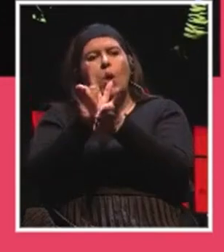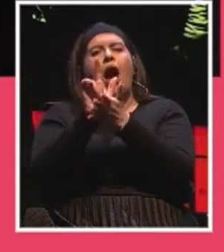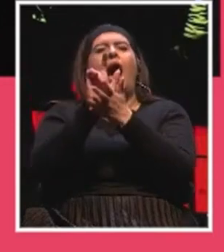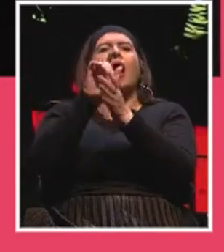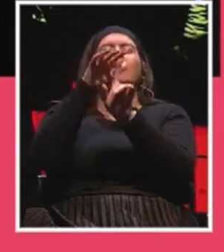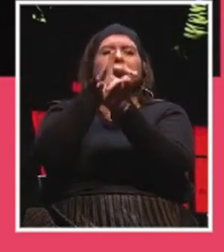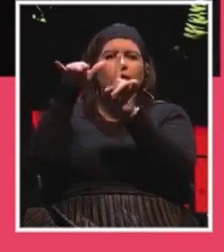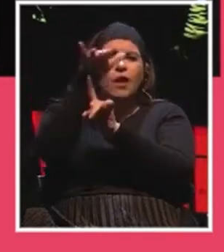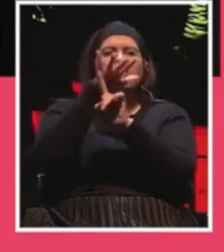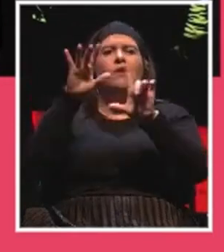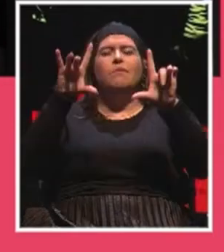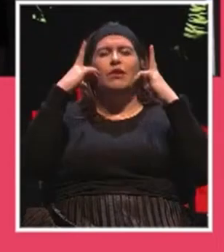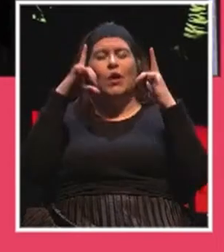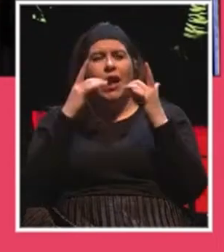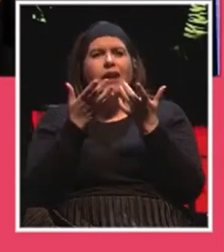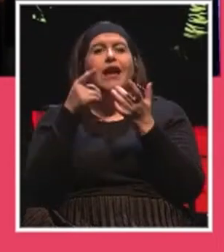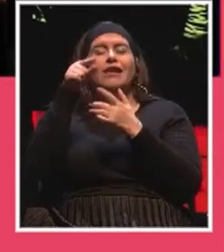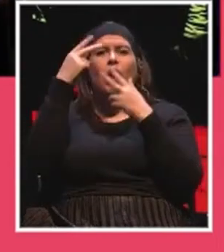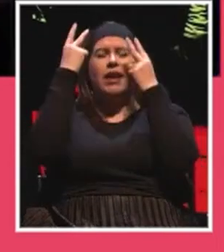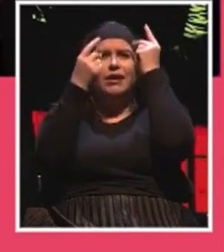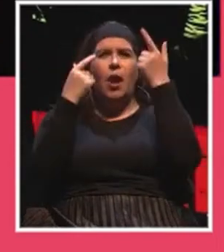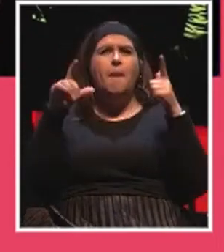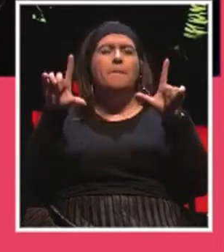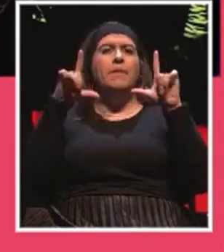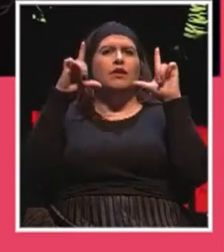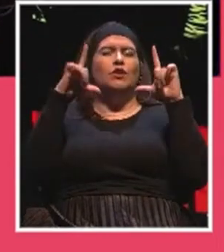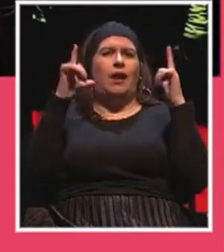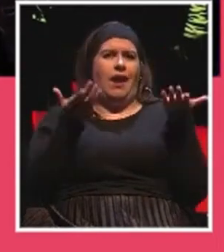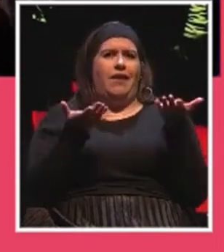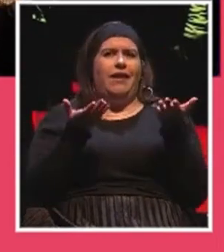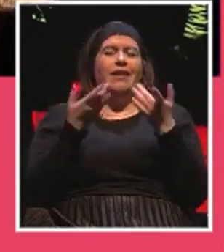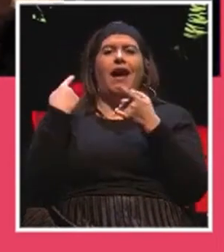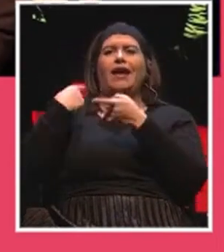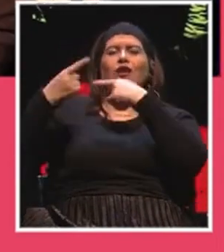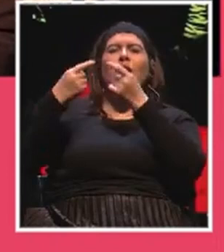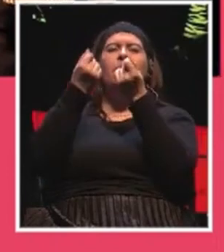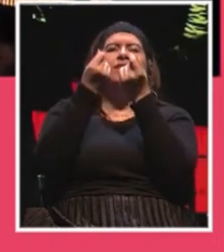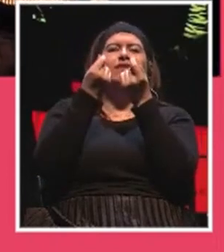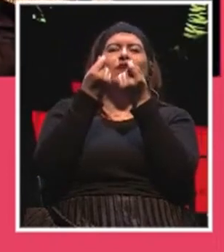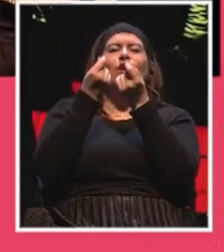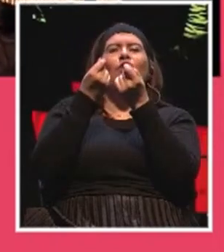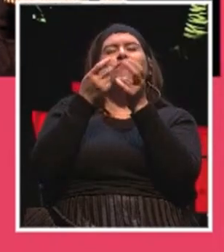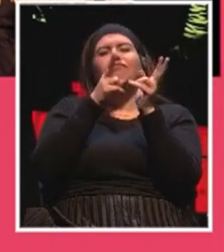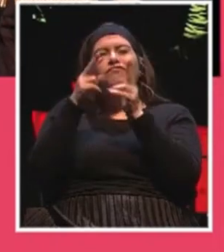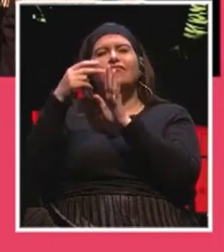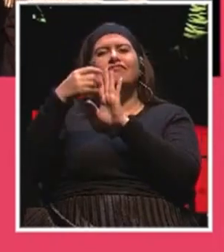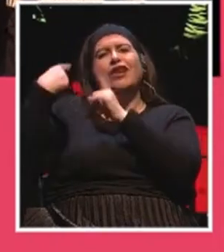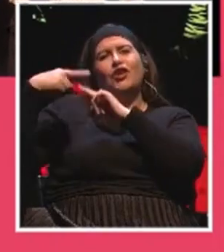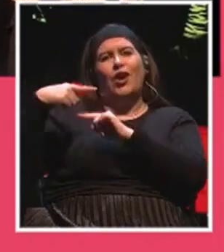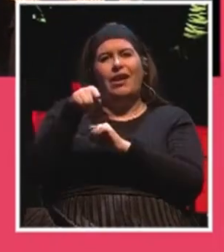These guys start making shows where the stories are like novels. And the interesting thing